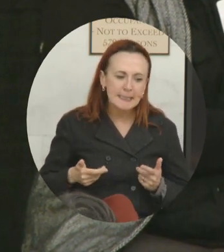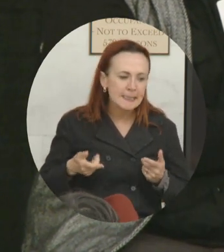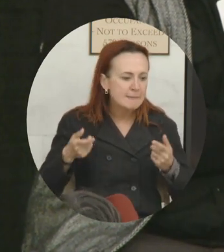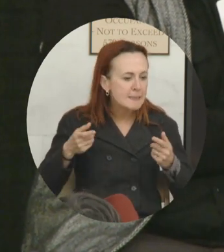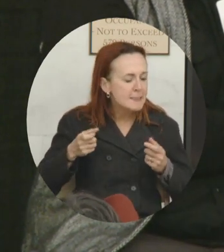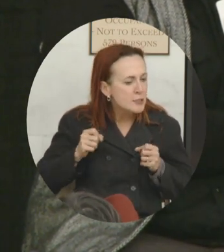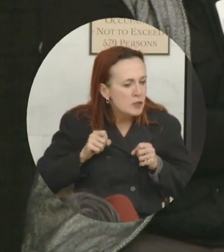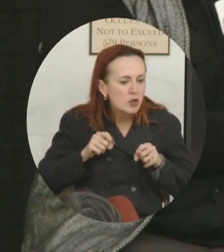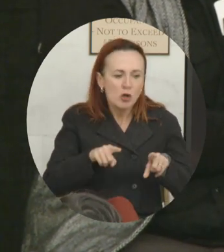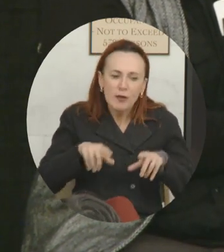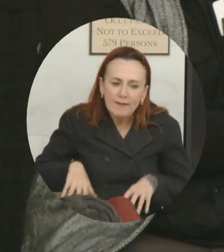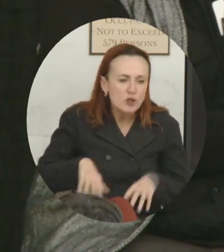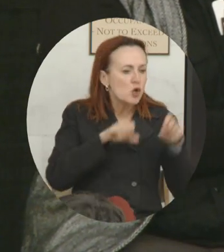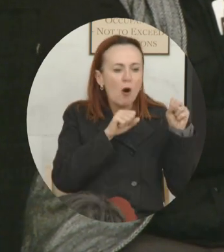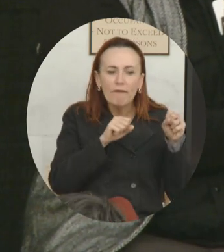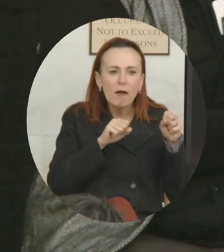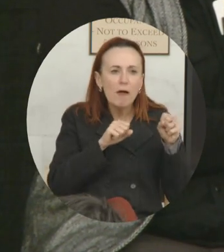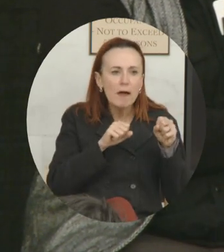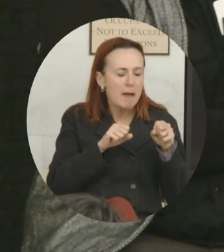happen.